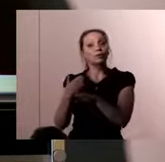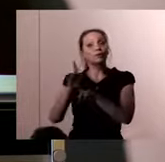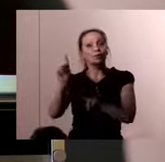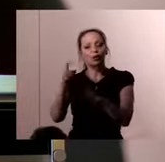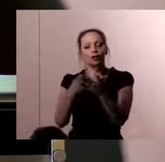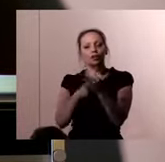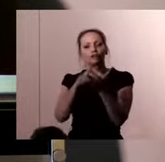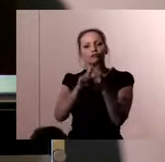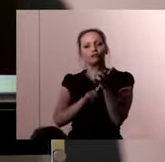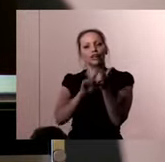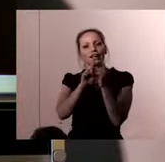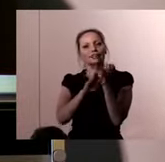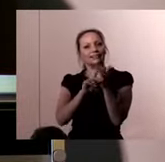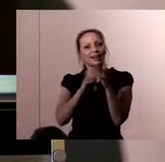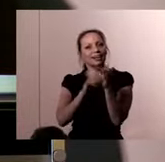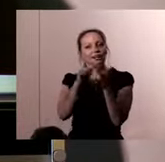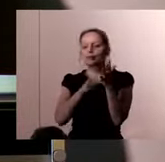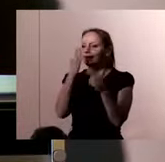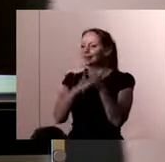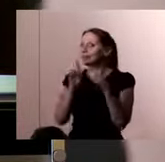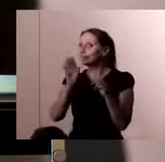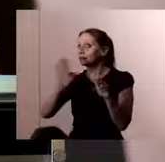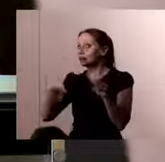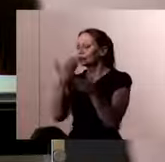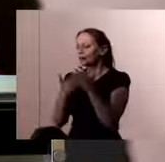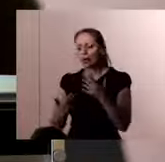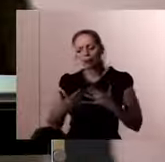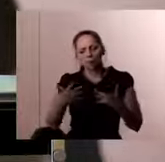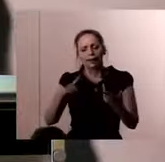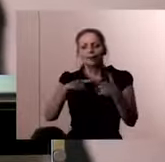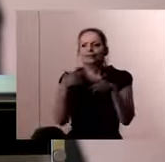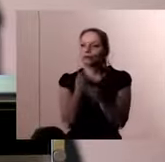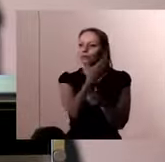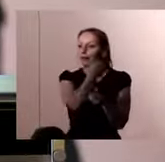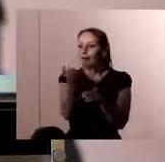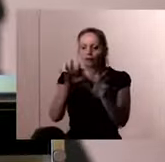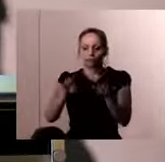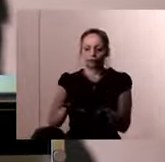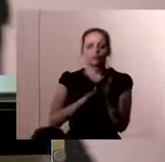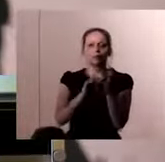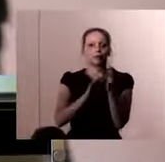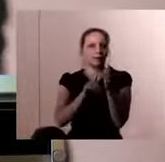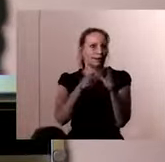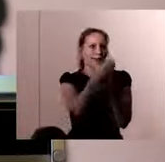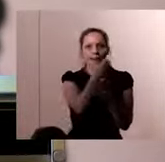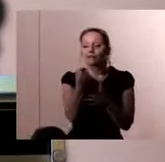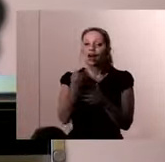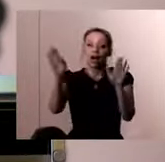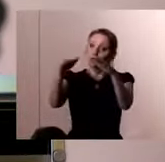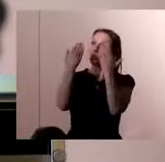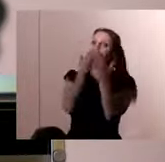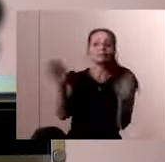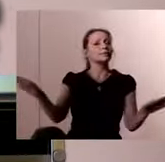but it does not say that in the article. There are multiple examples of this in the Australian media, and it actually happens all over the